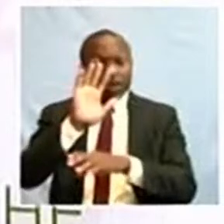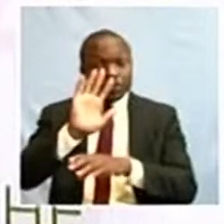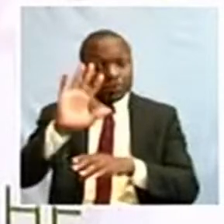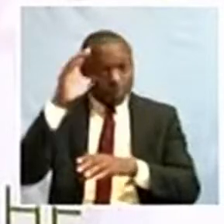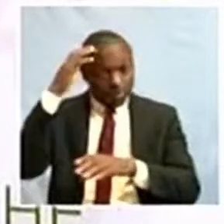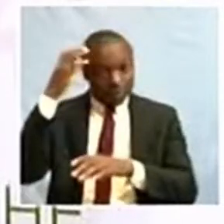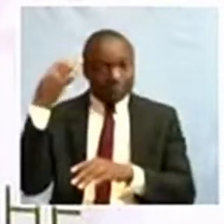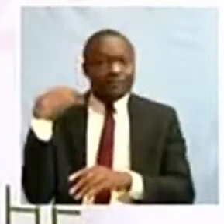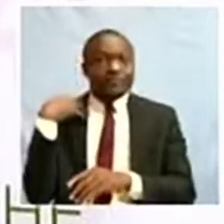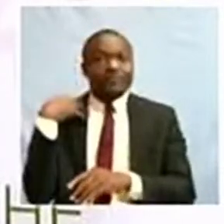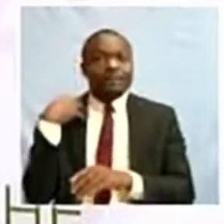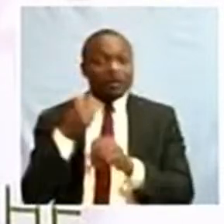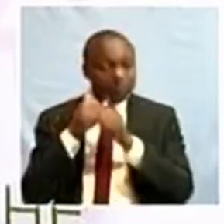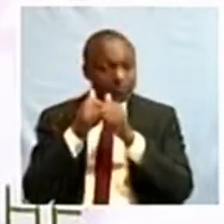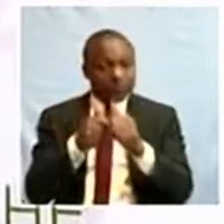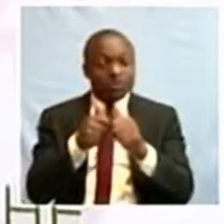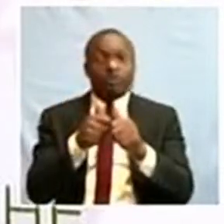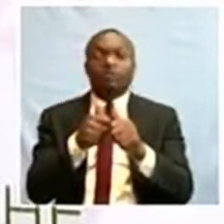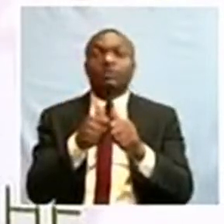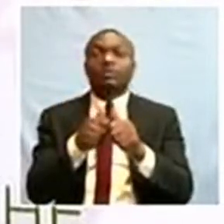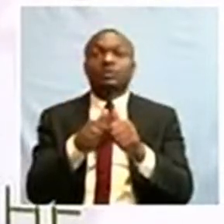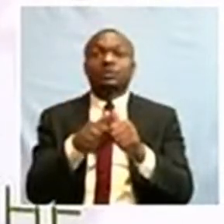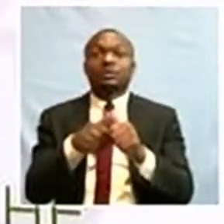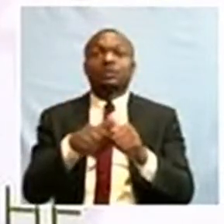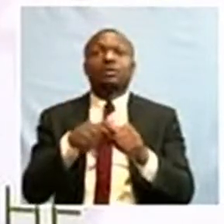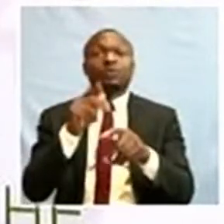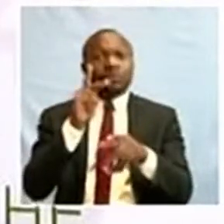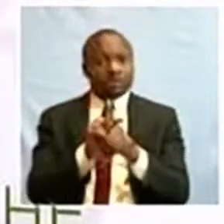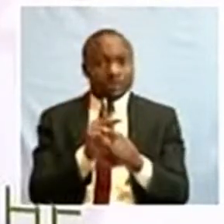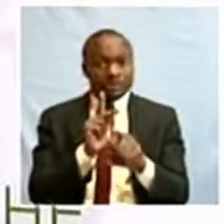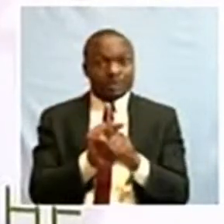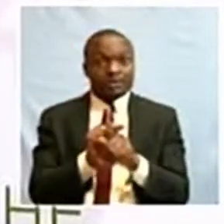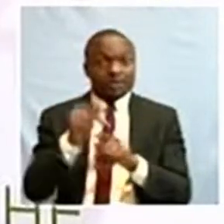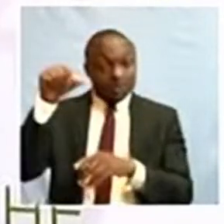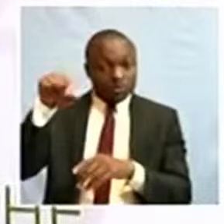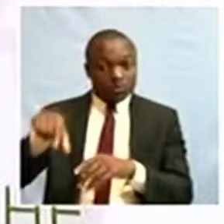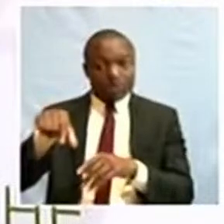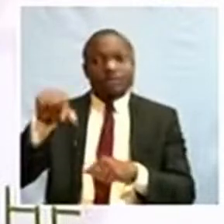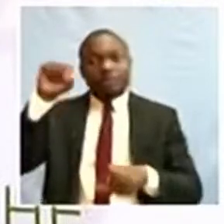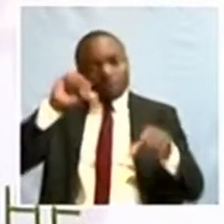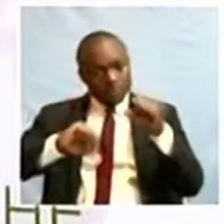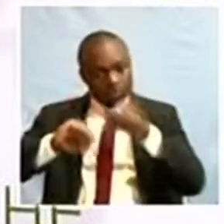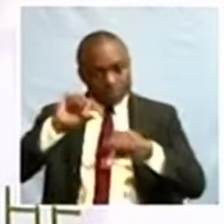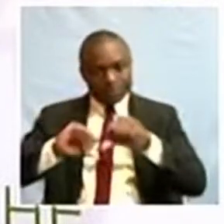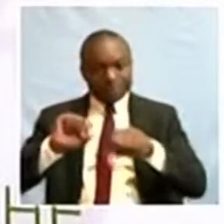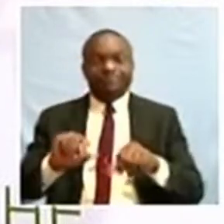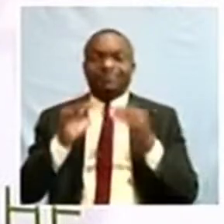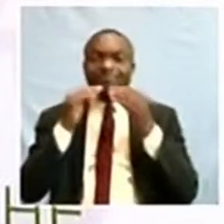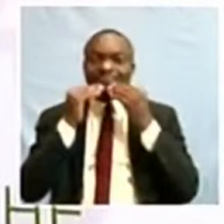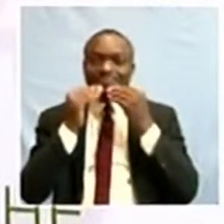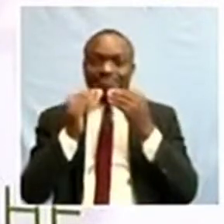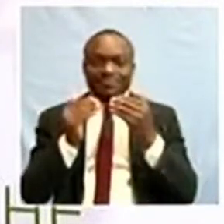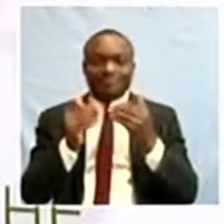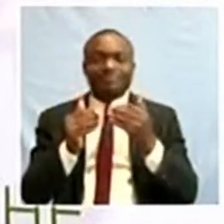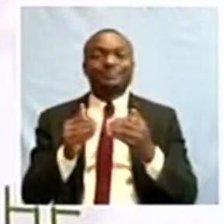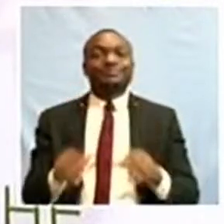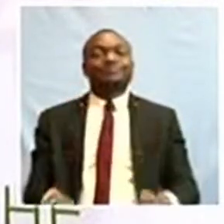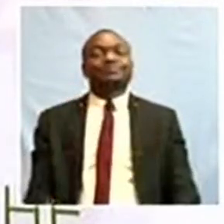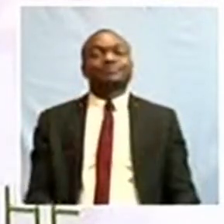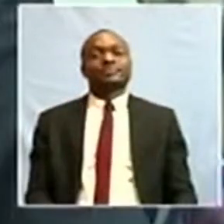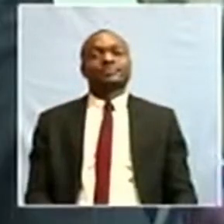office followed to maintain quality of audits? Okay, thank you for that.